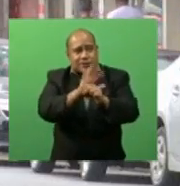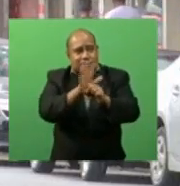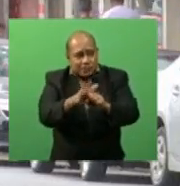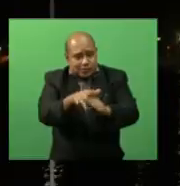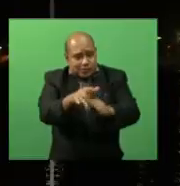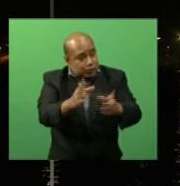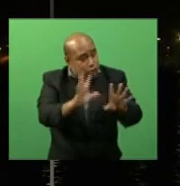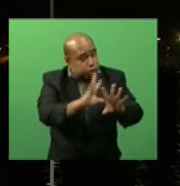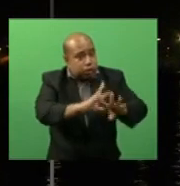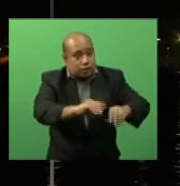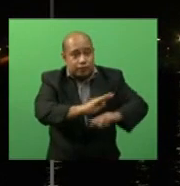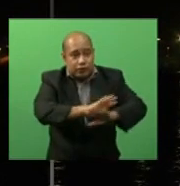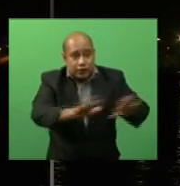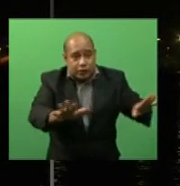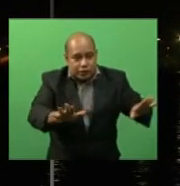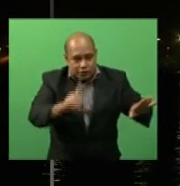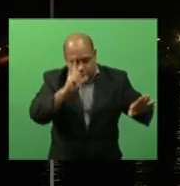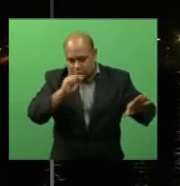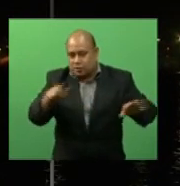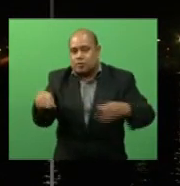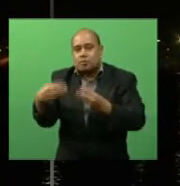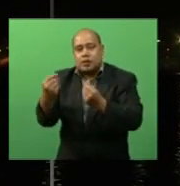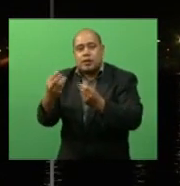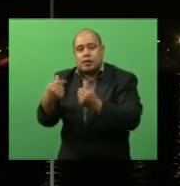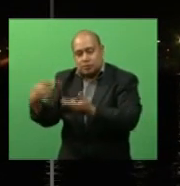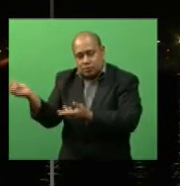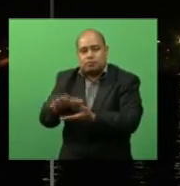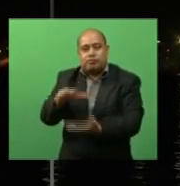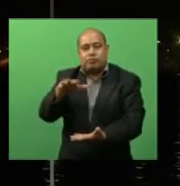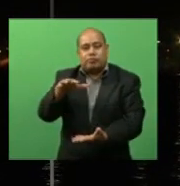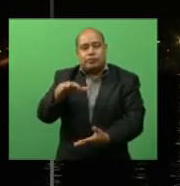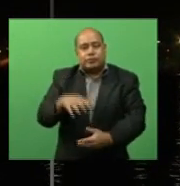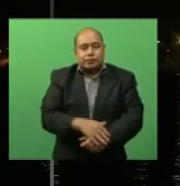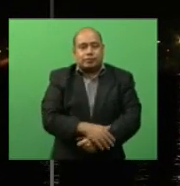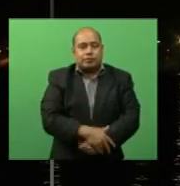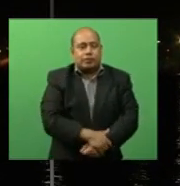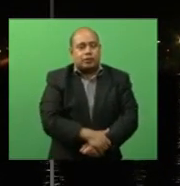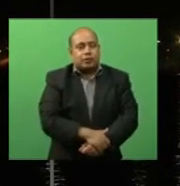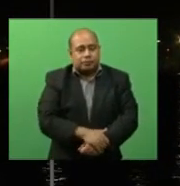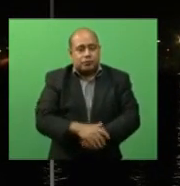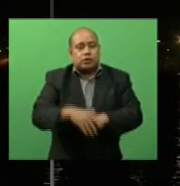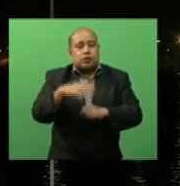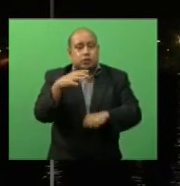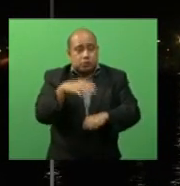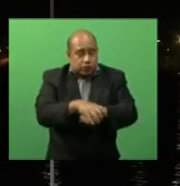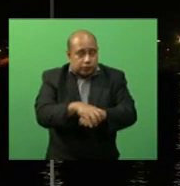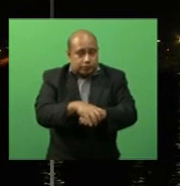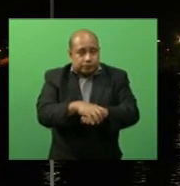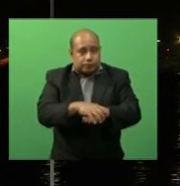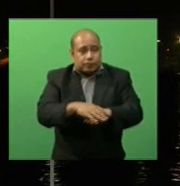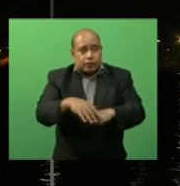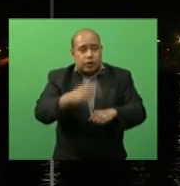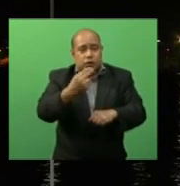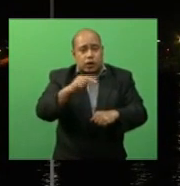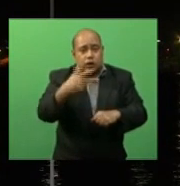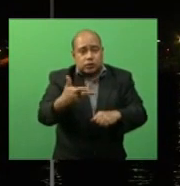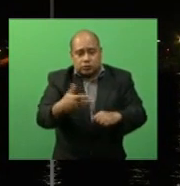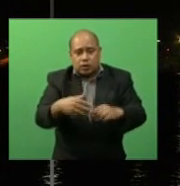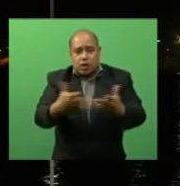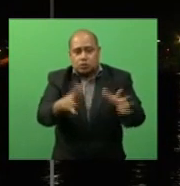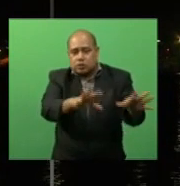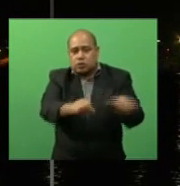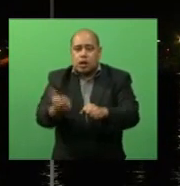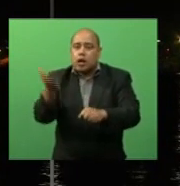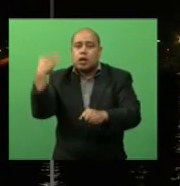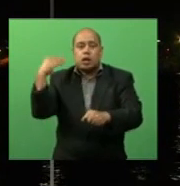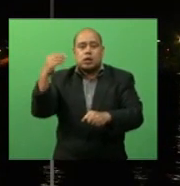News. Police made 28 arrests for COVID-19 breaches in the last 24 hours, 22